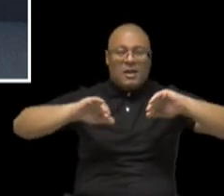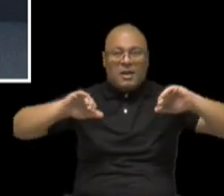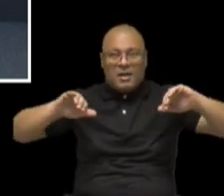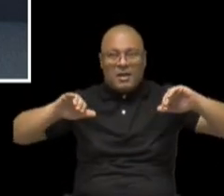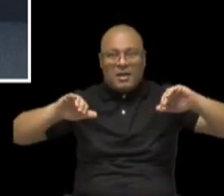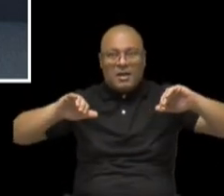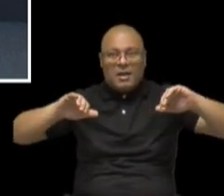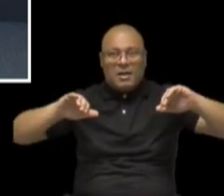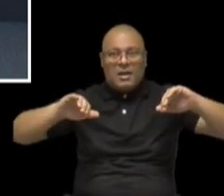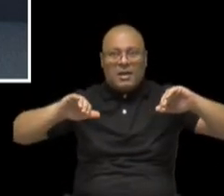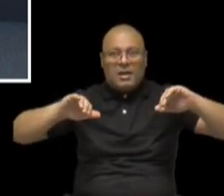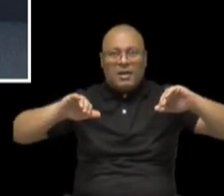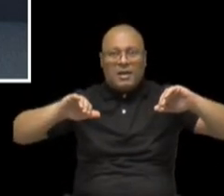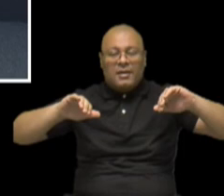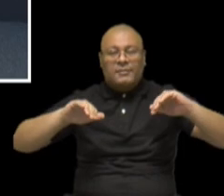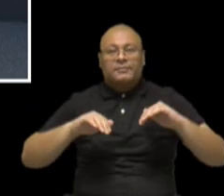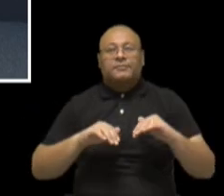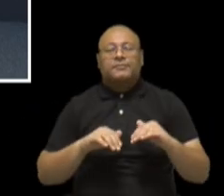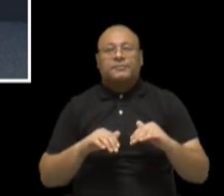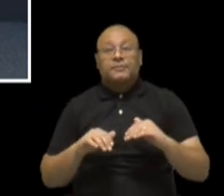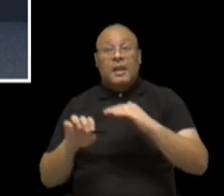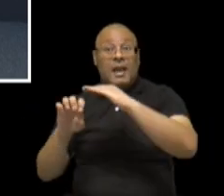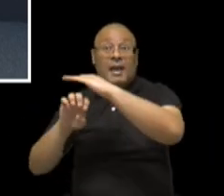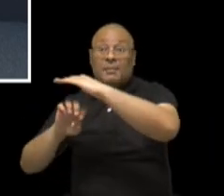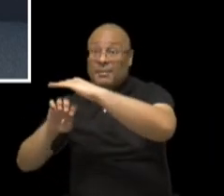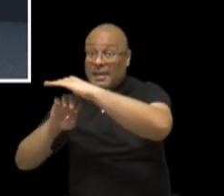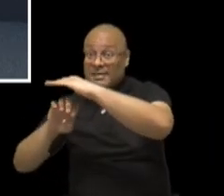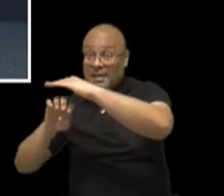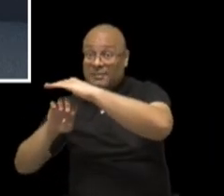Yes. So Missoni